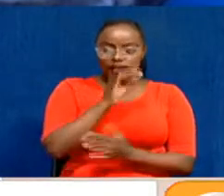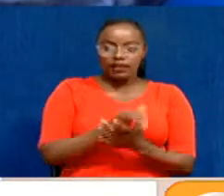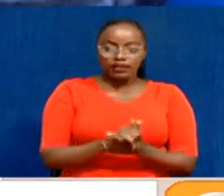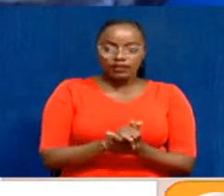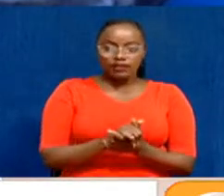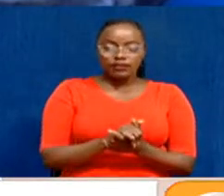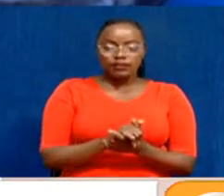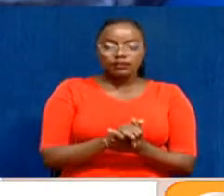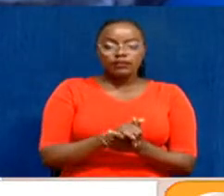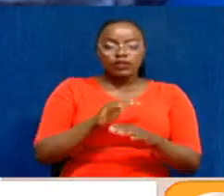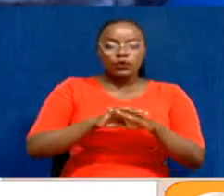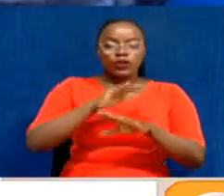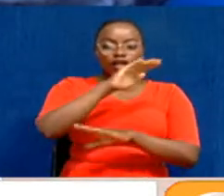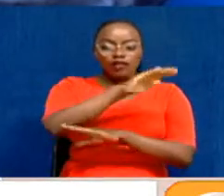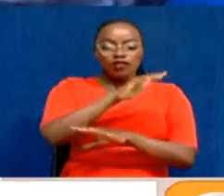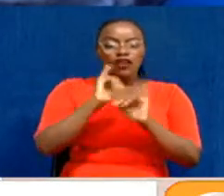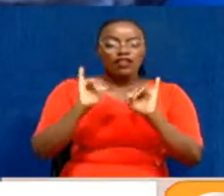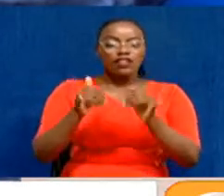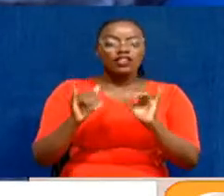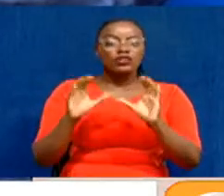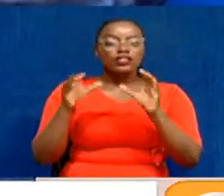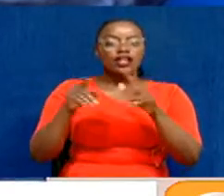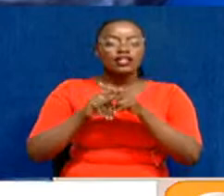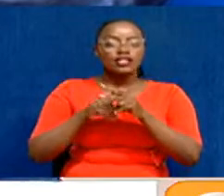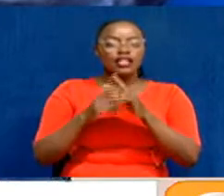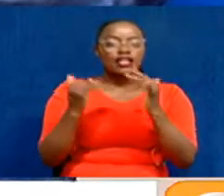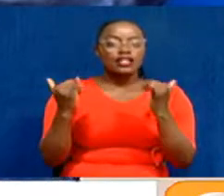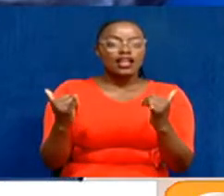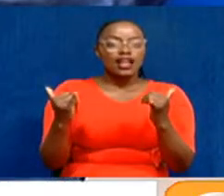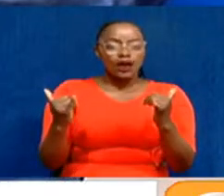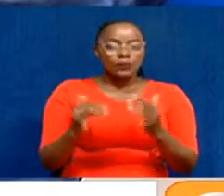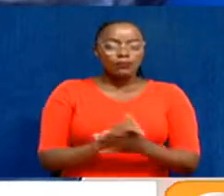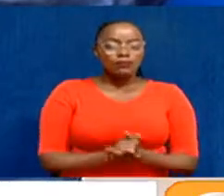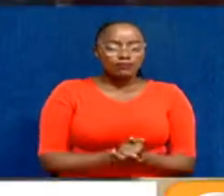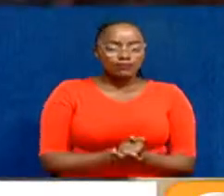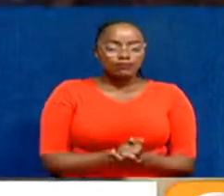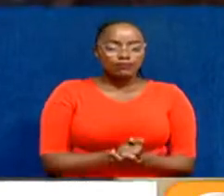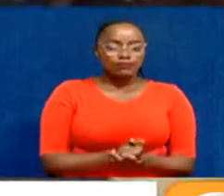Kibaki. Good evening. The News Gang starts right now.